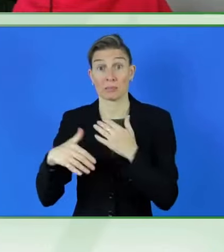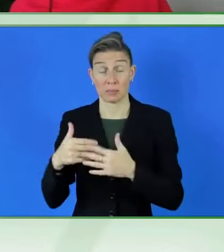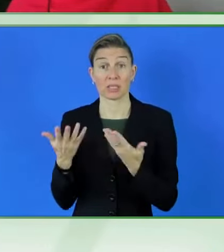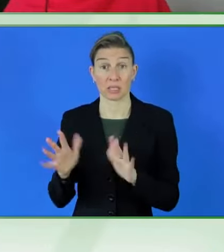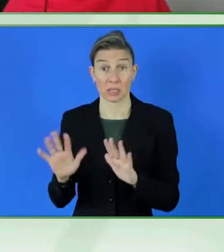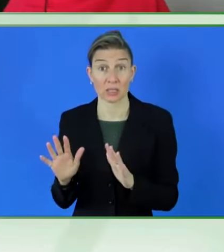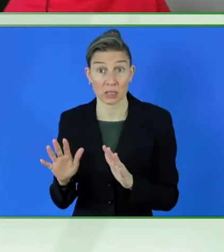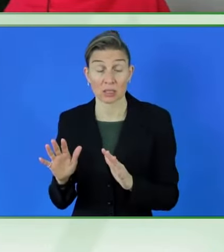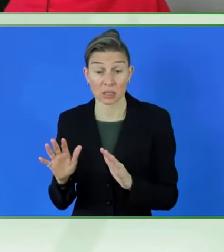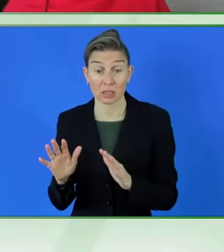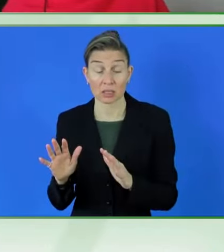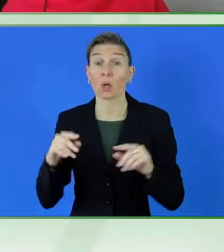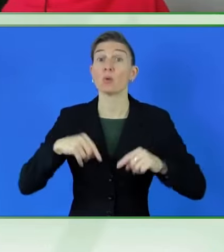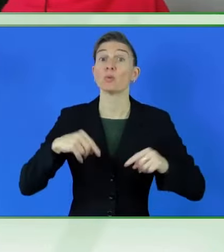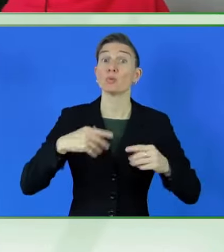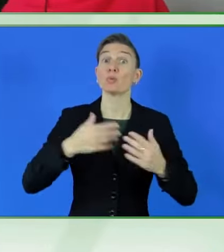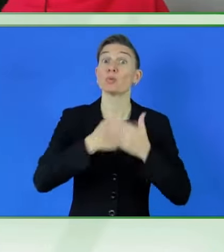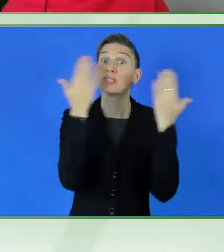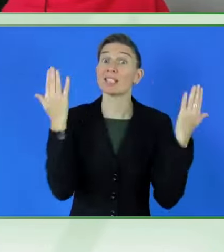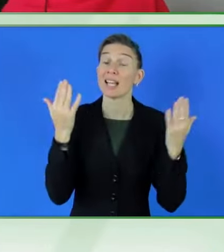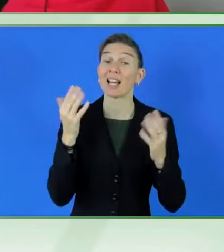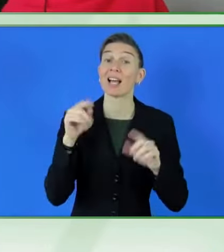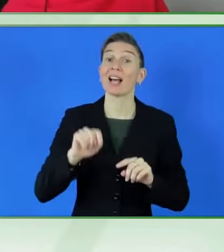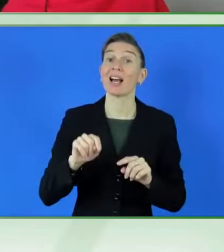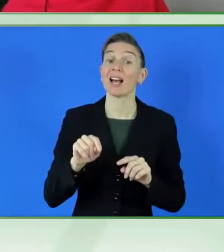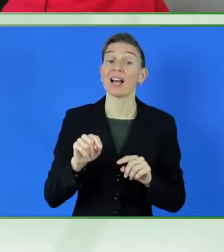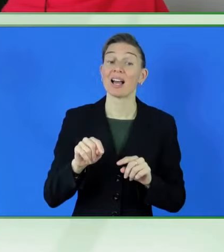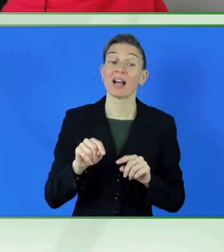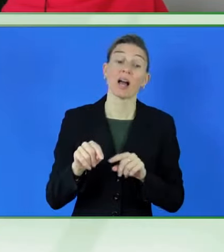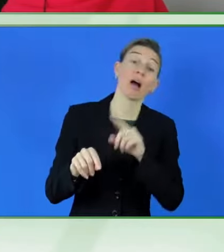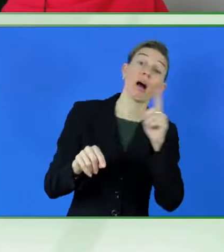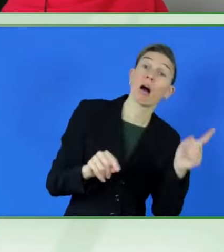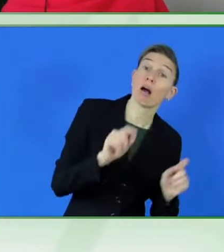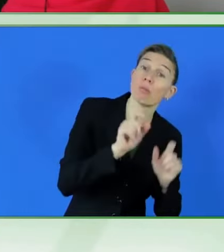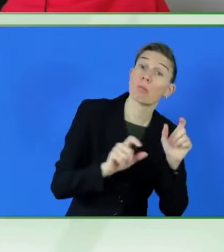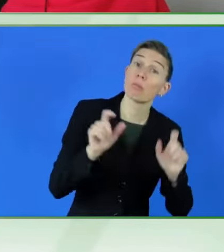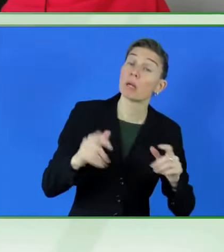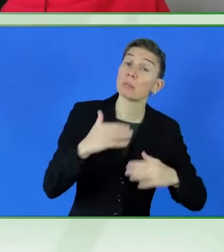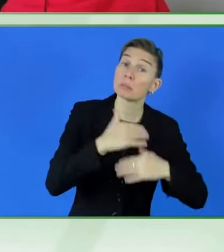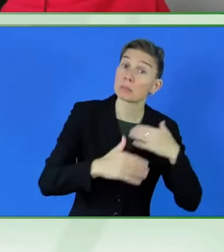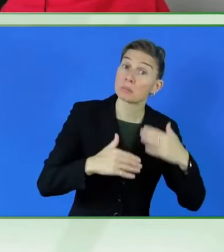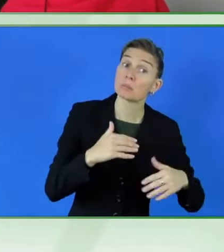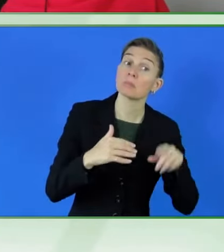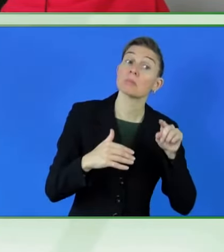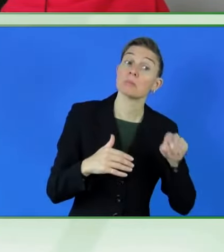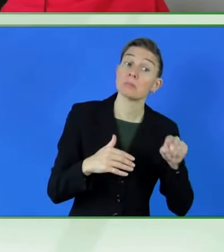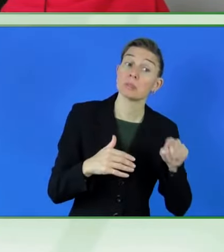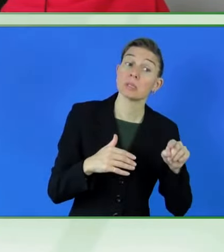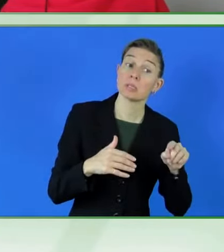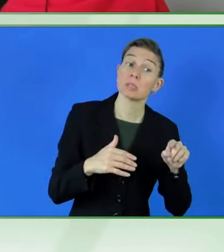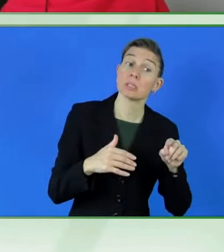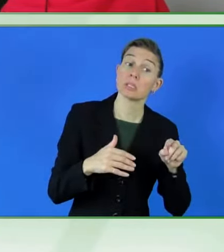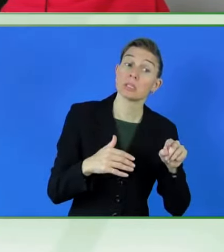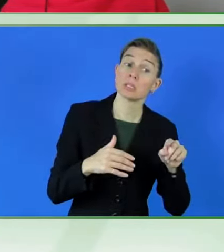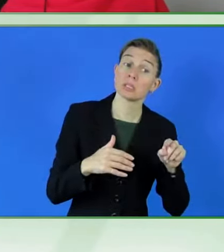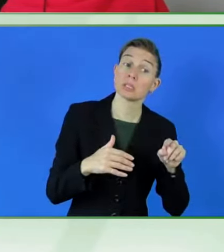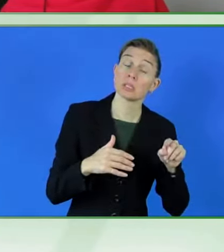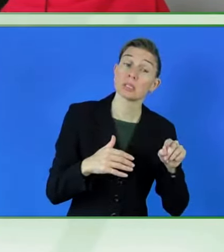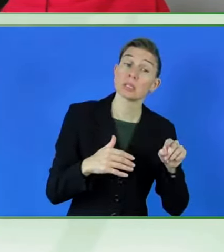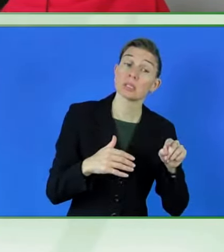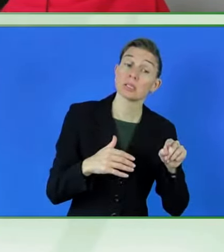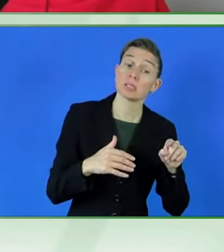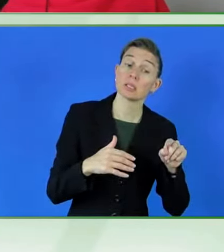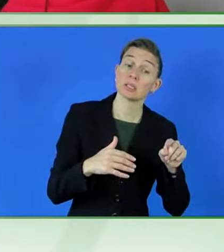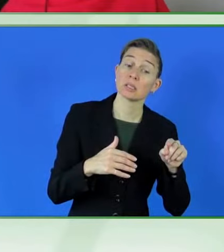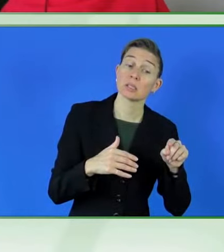Today, the transport of adult persons with disabilities is carried out by 20 fully